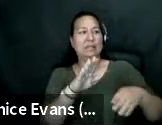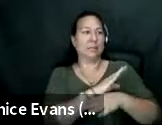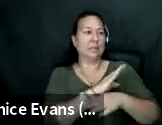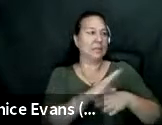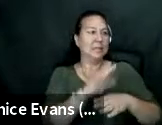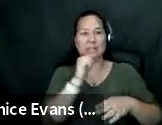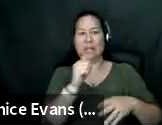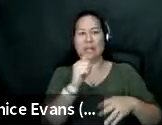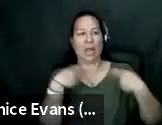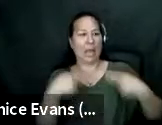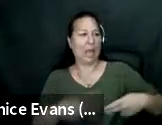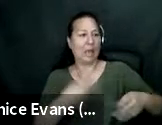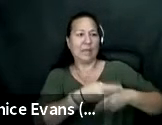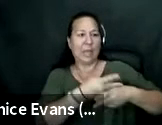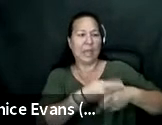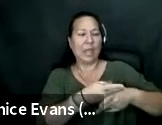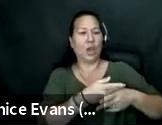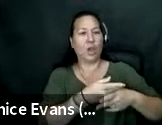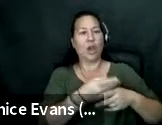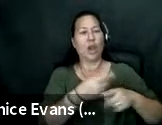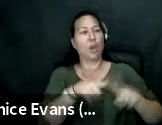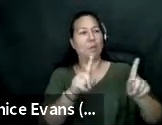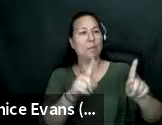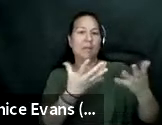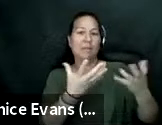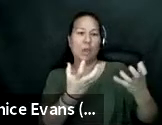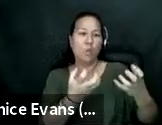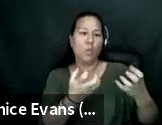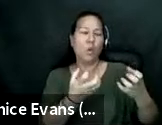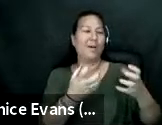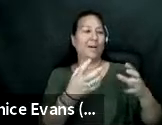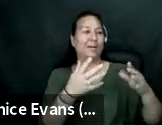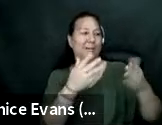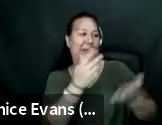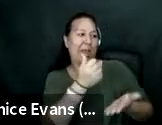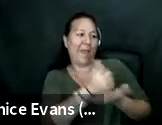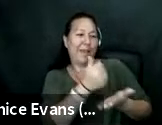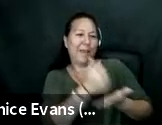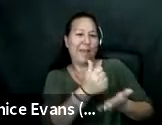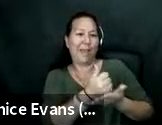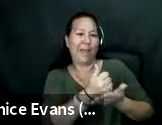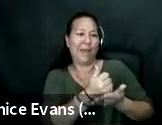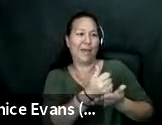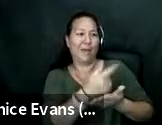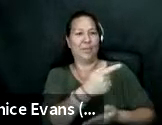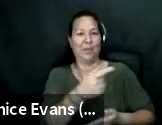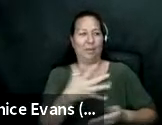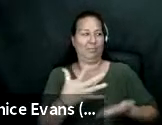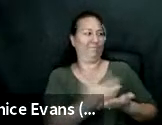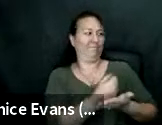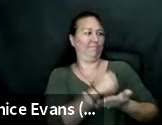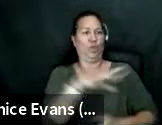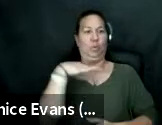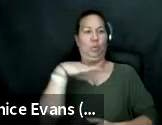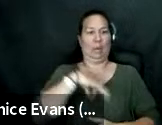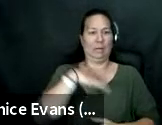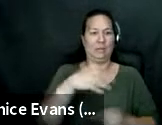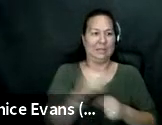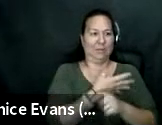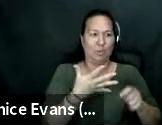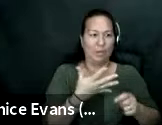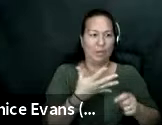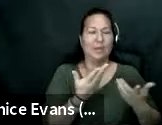healthcare setting. They want to help their workers become more educated about the benefits. What would you say to them? I would